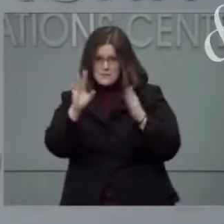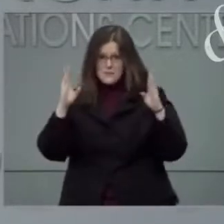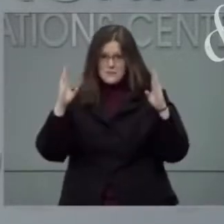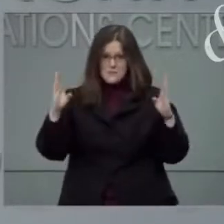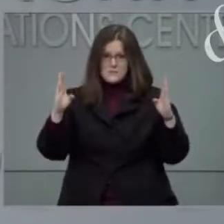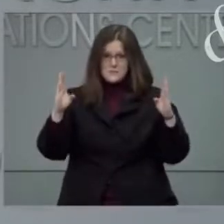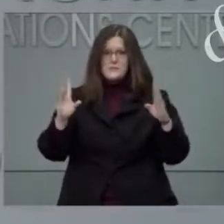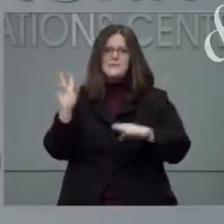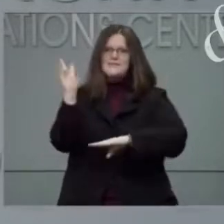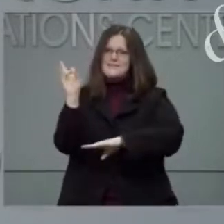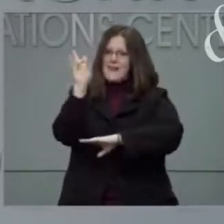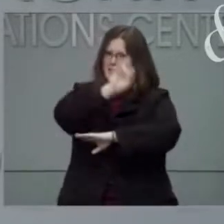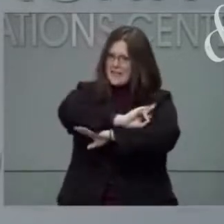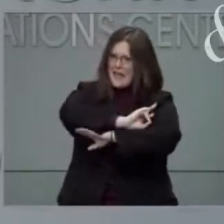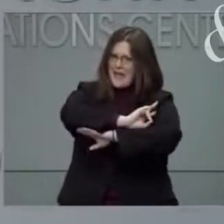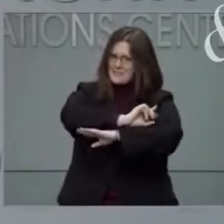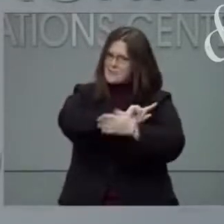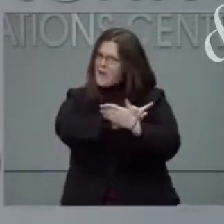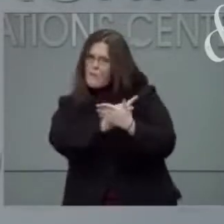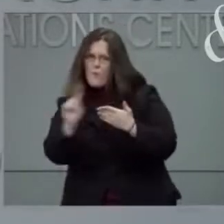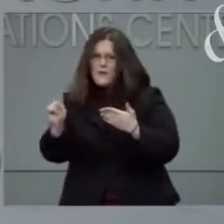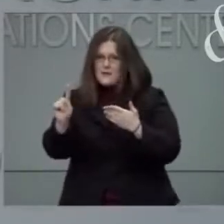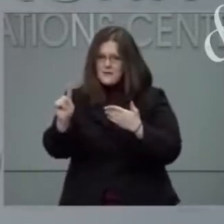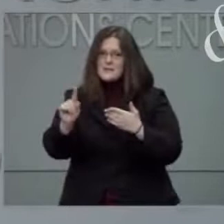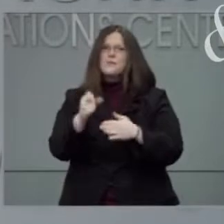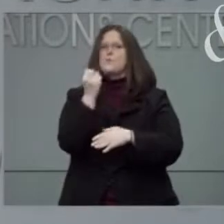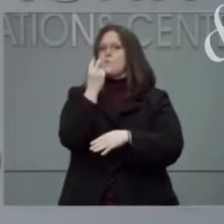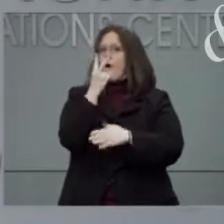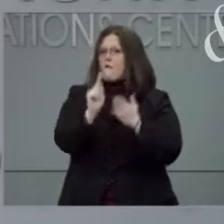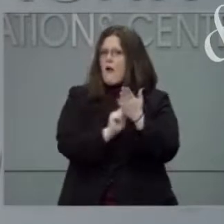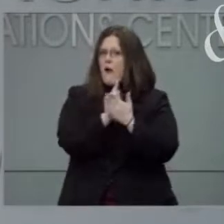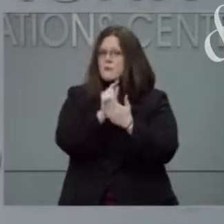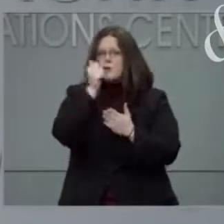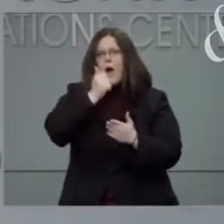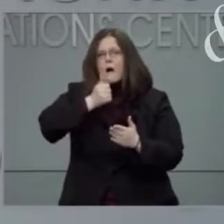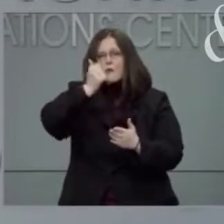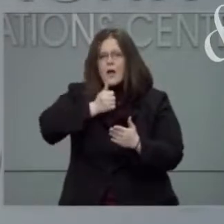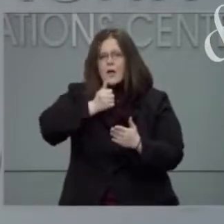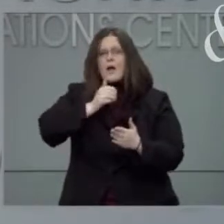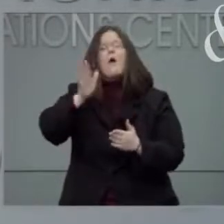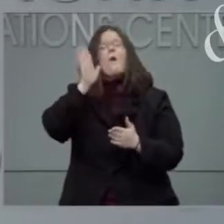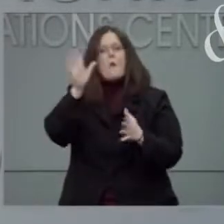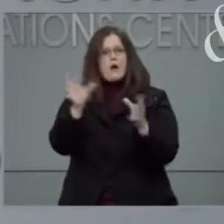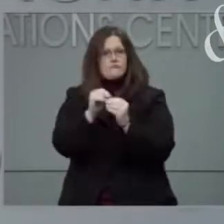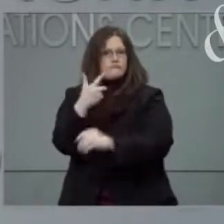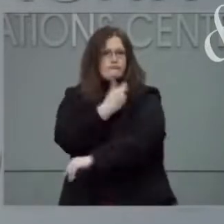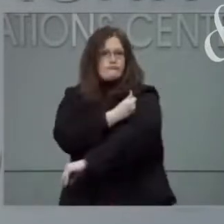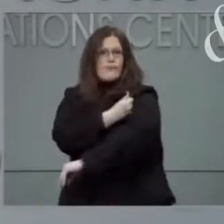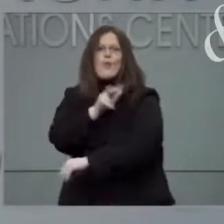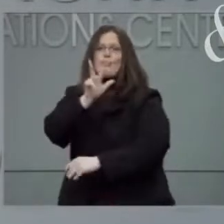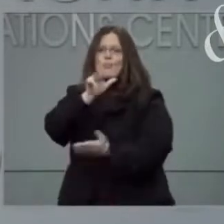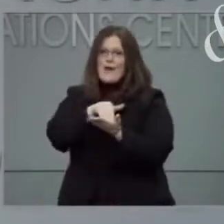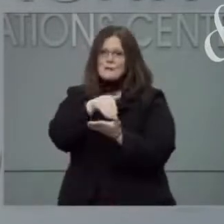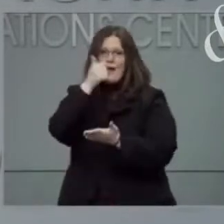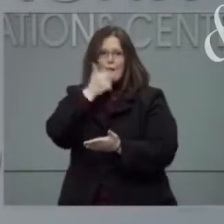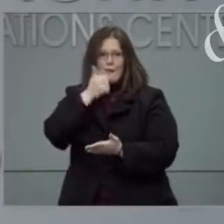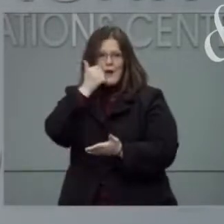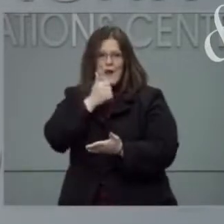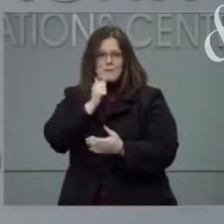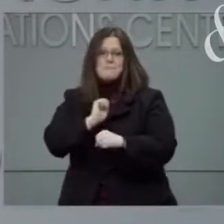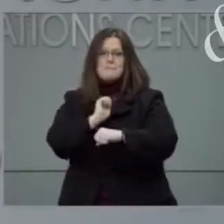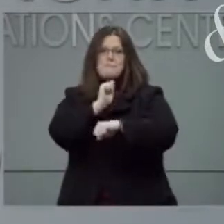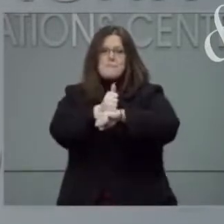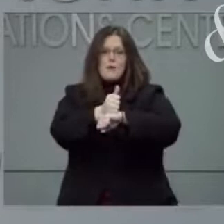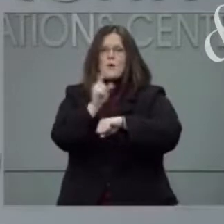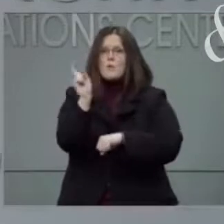weeks, with additional community sites and mobile vaccination clinics in Guilford and surrounding counties to reach